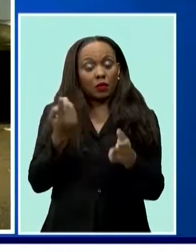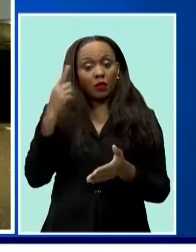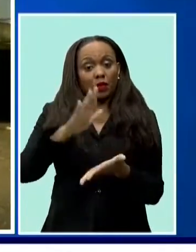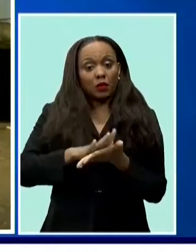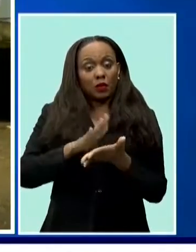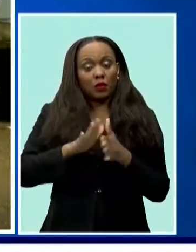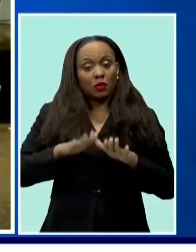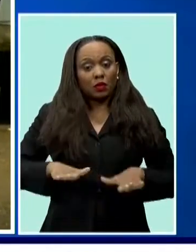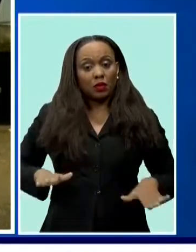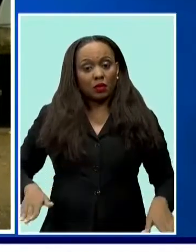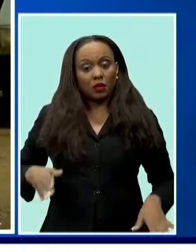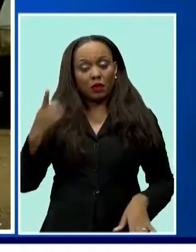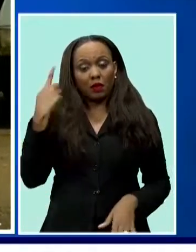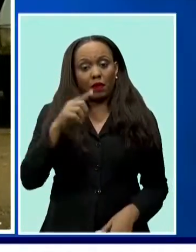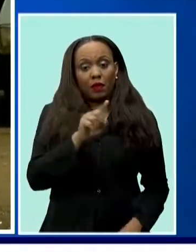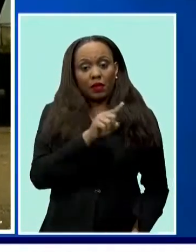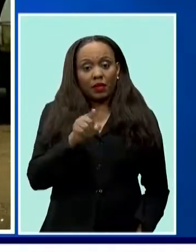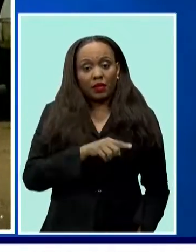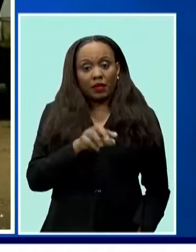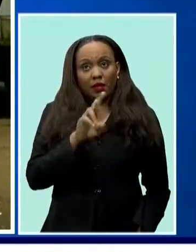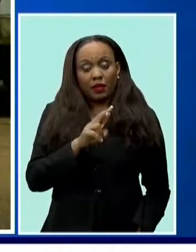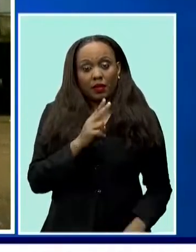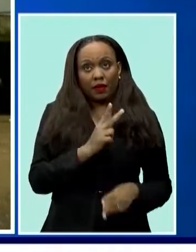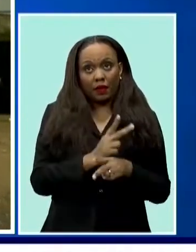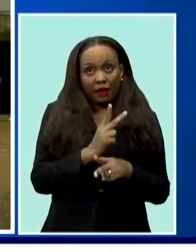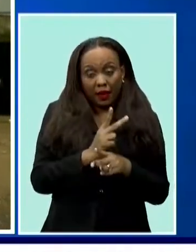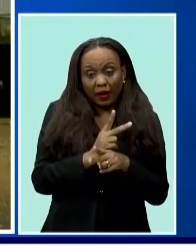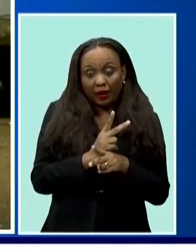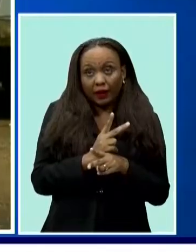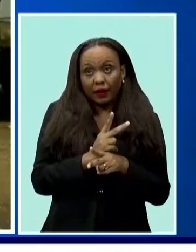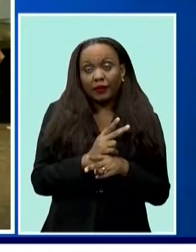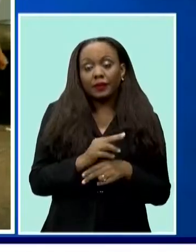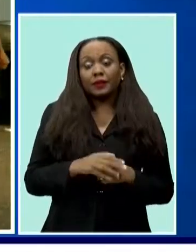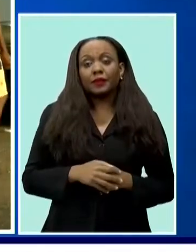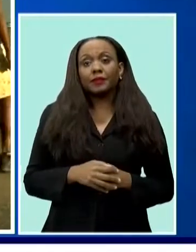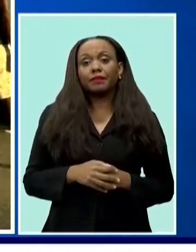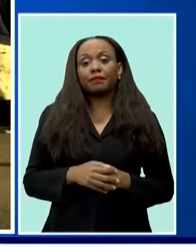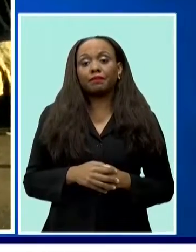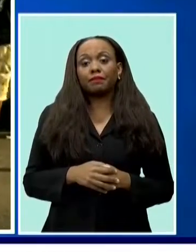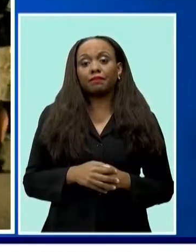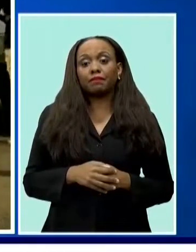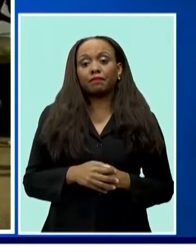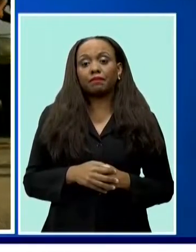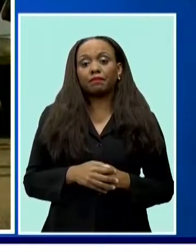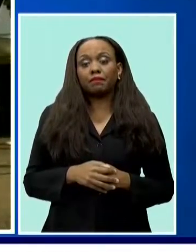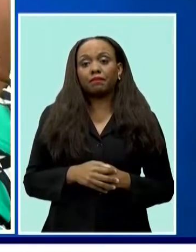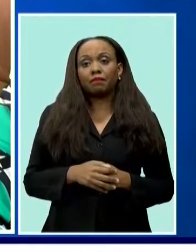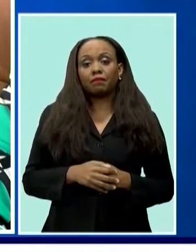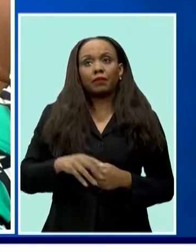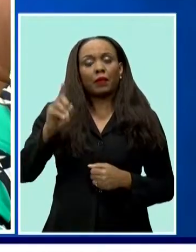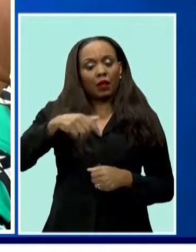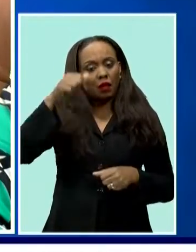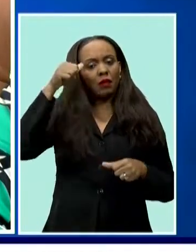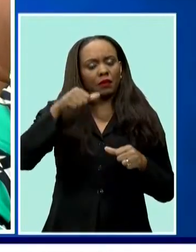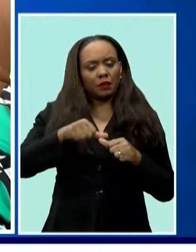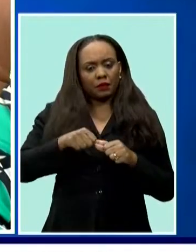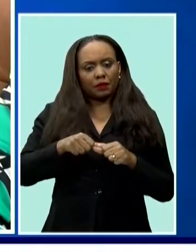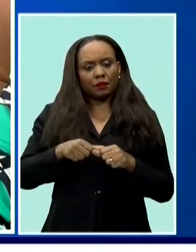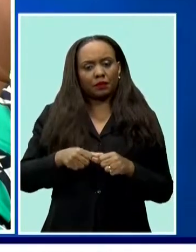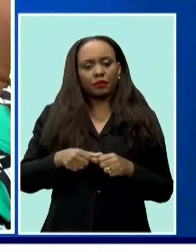their travel on the privately operated vehicles. Given the fact that we are in the process